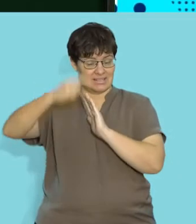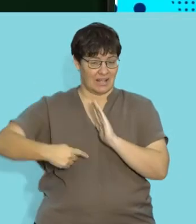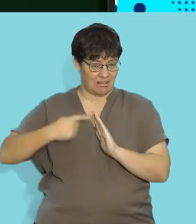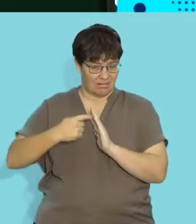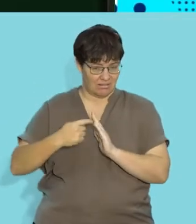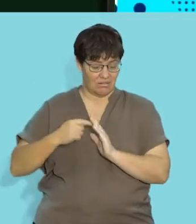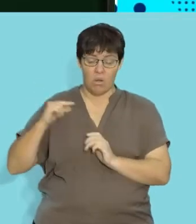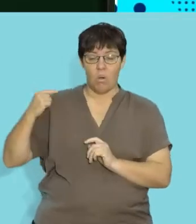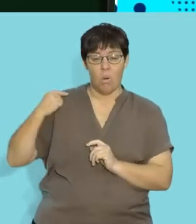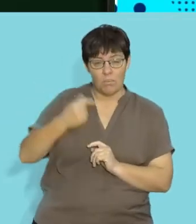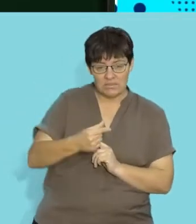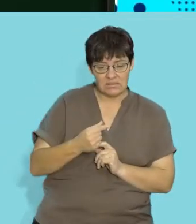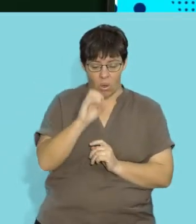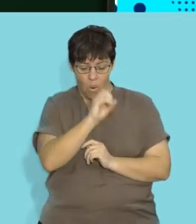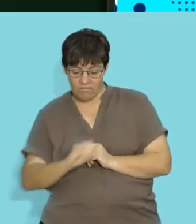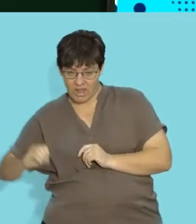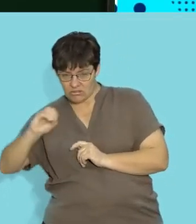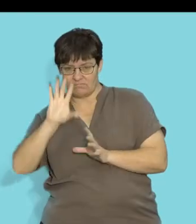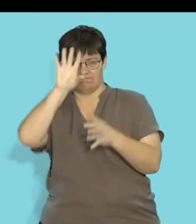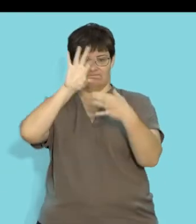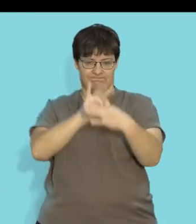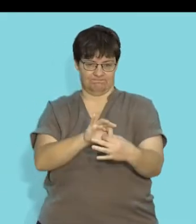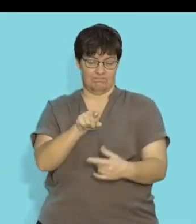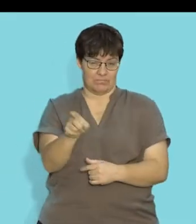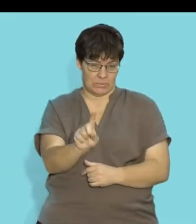hormones associated with that.